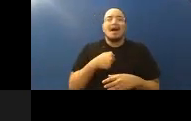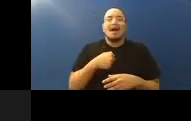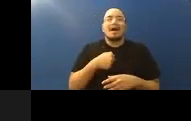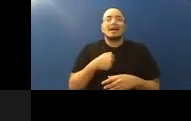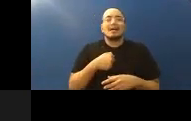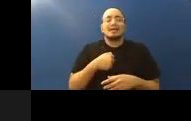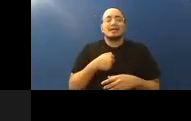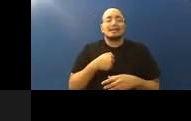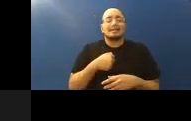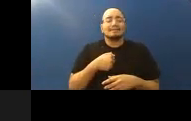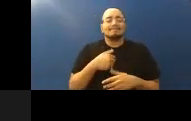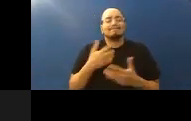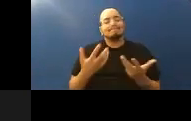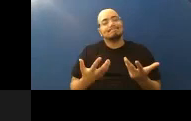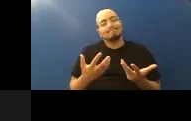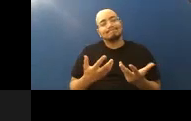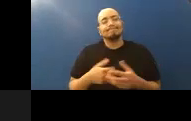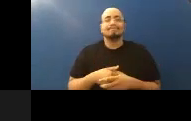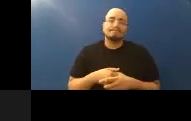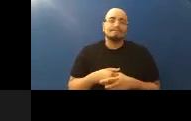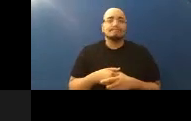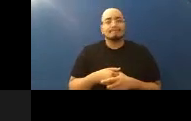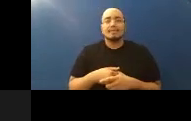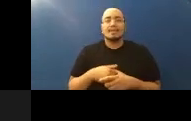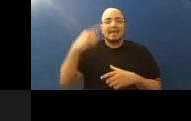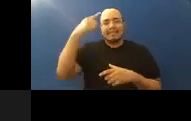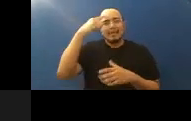I think probably at least once a week,